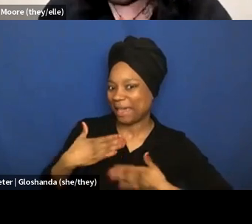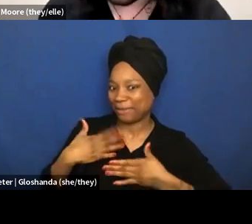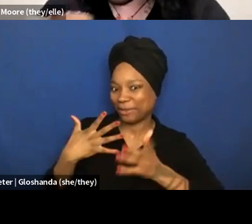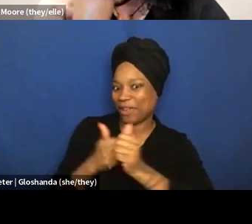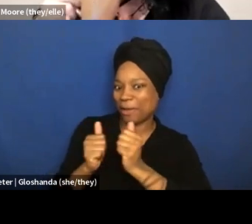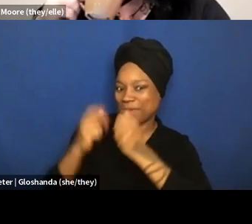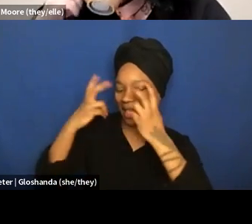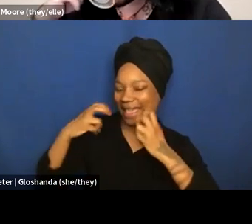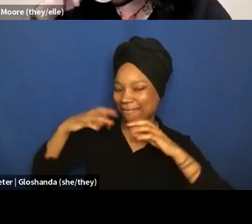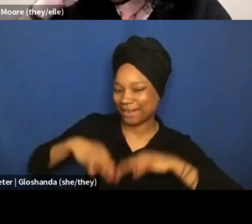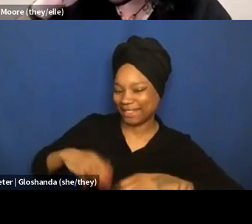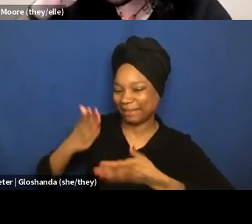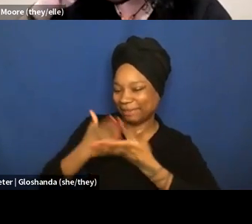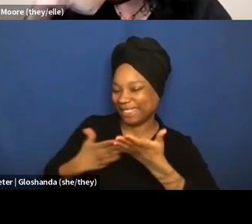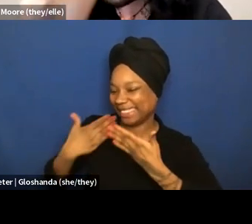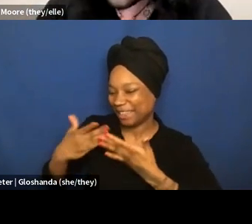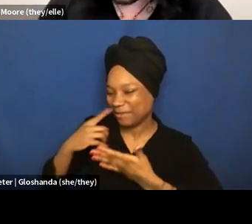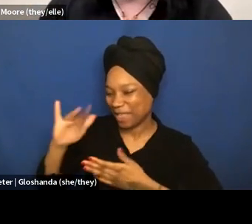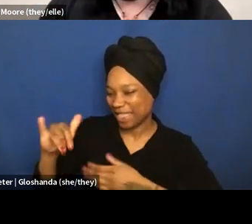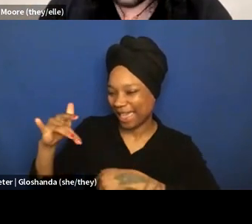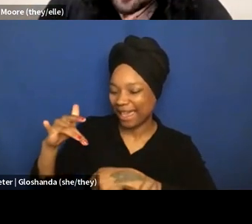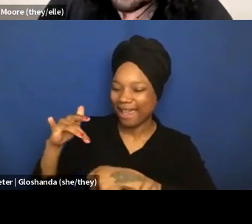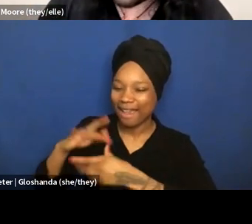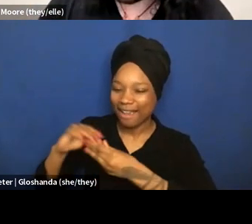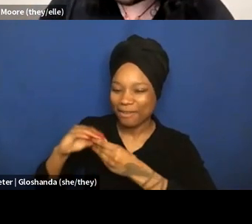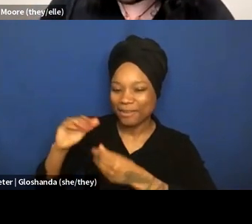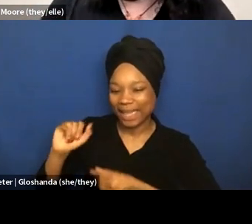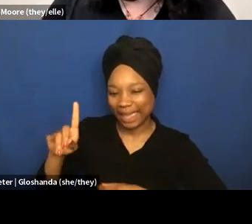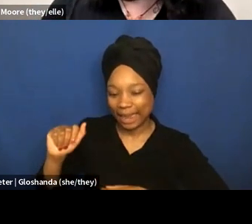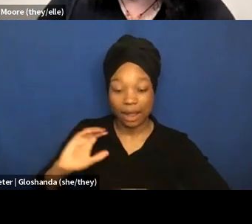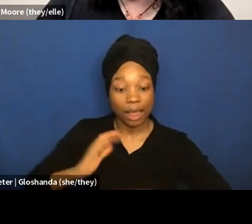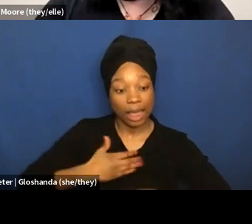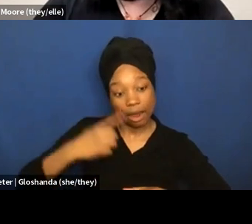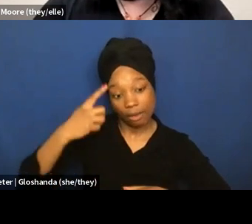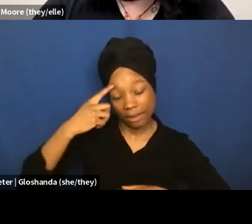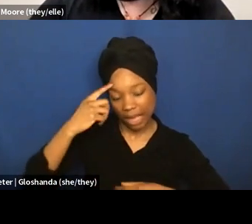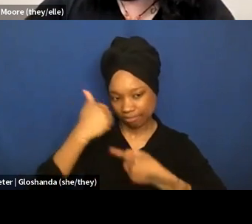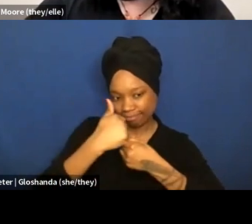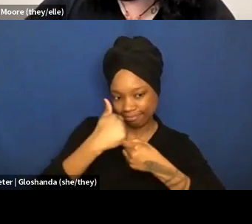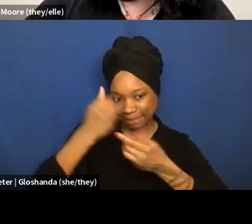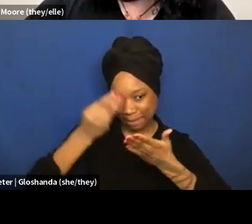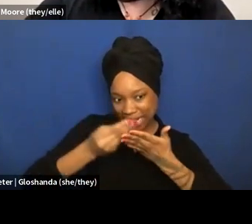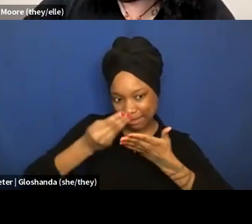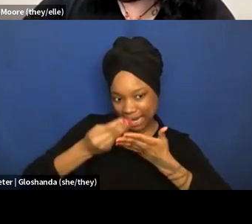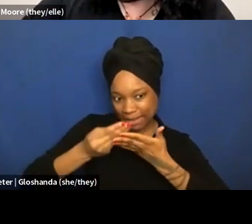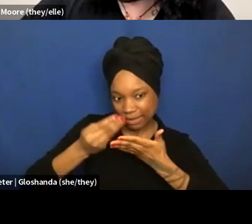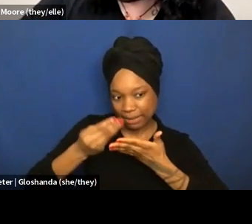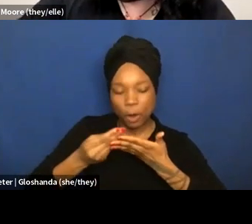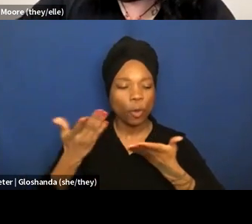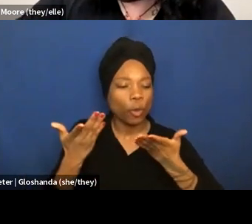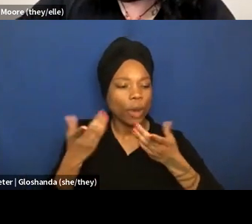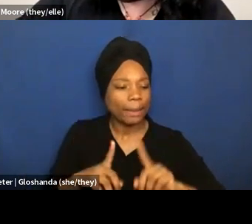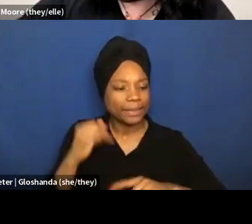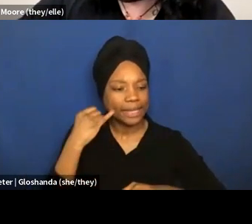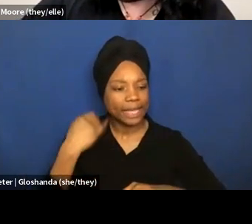been so monetized. So what would it look like to demonetize our imaginations, exactly like